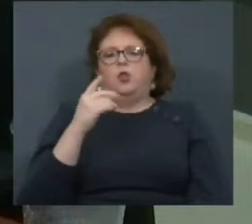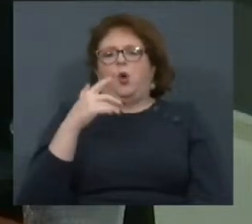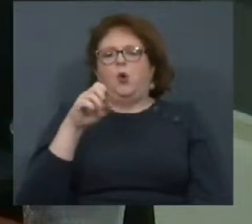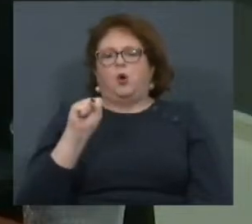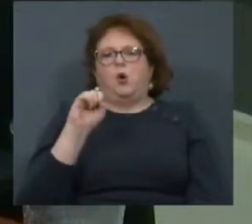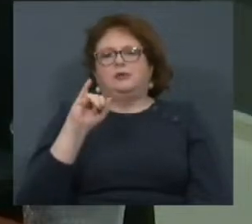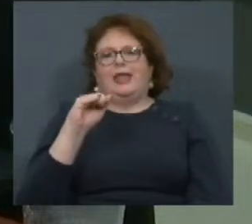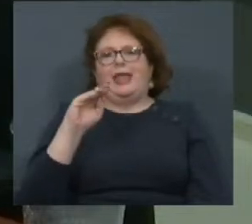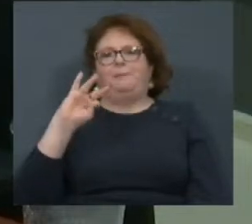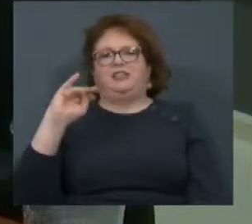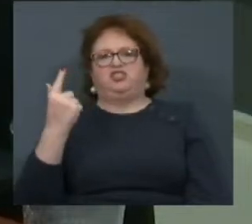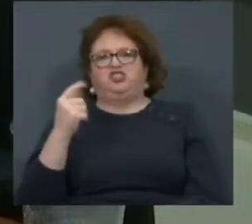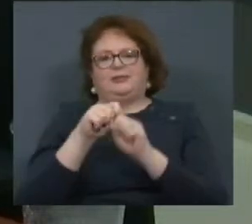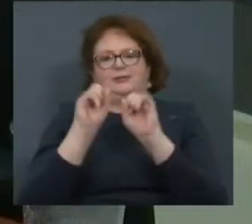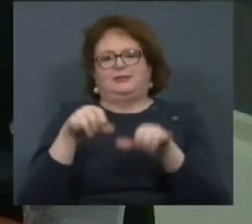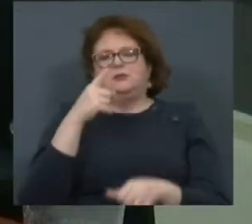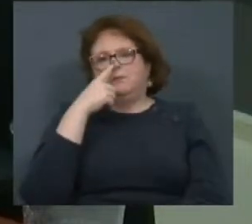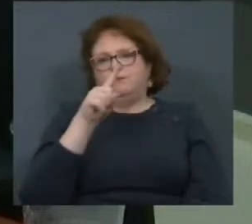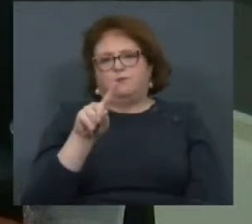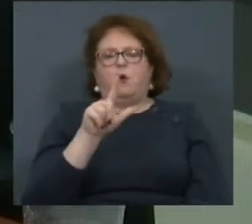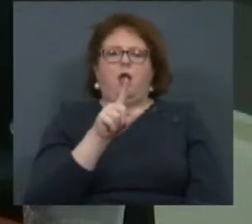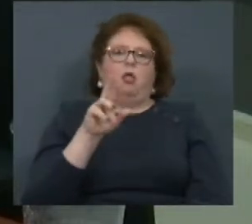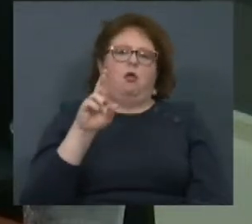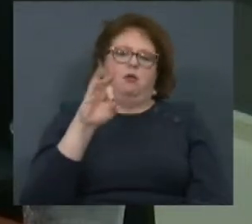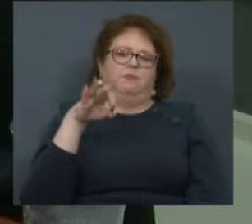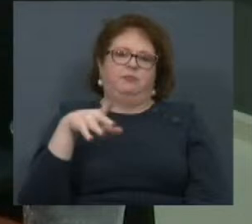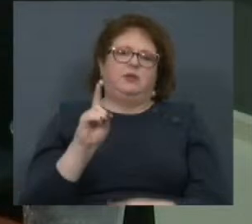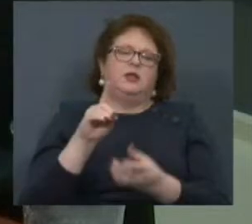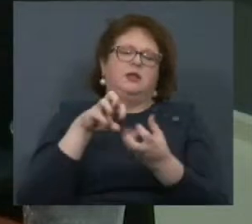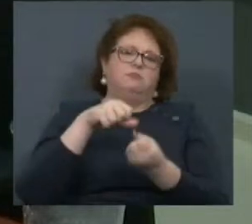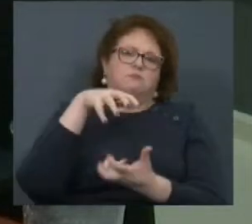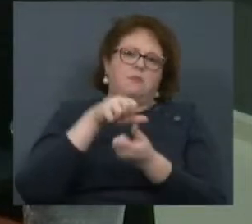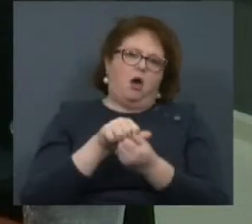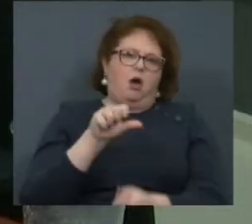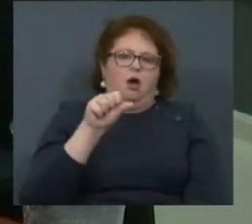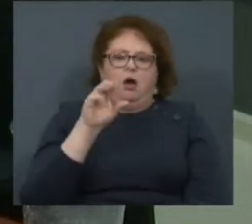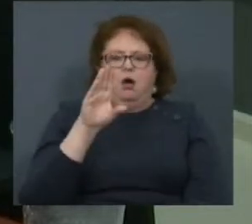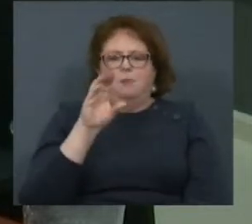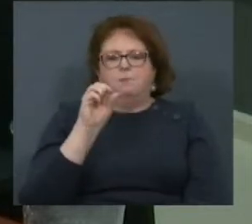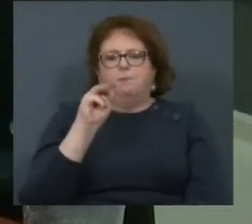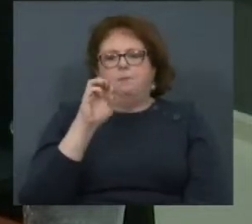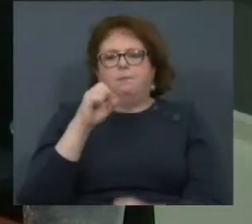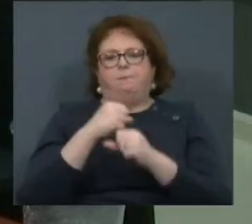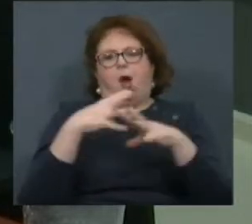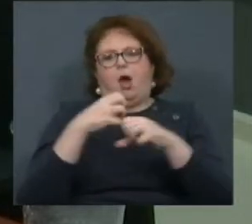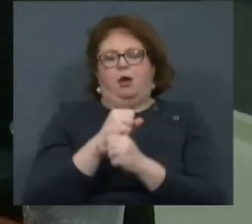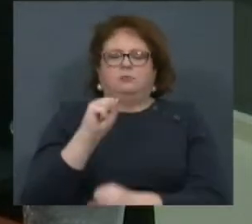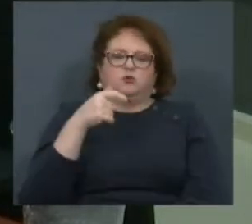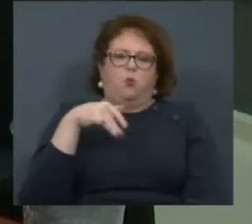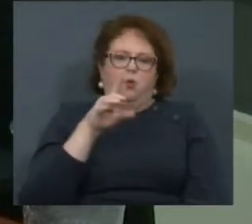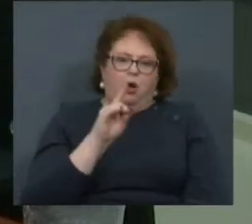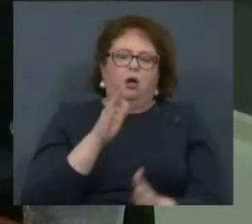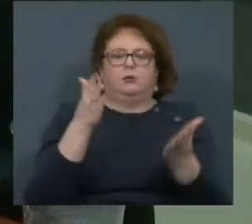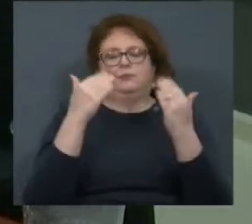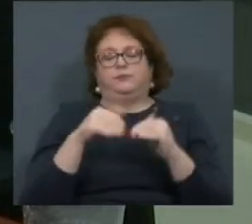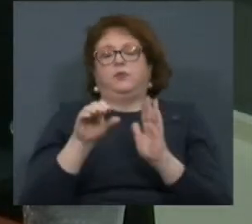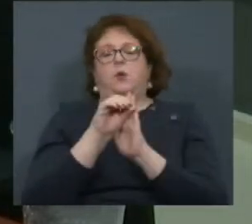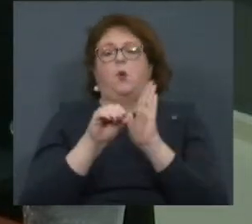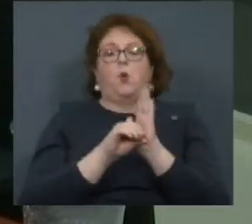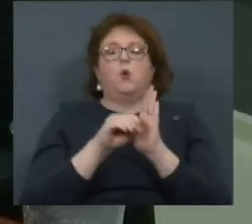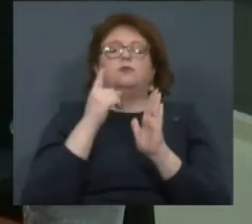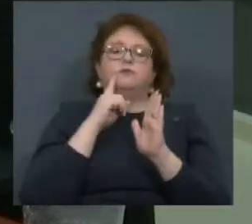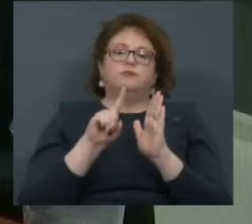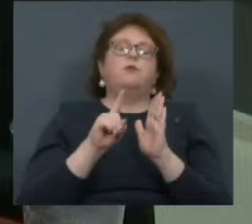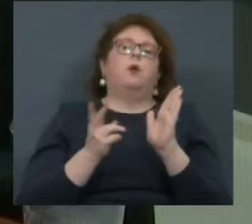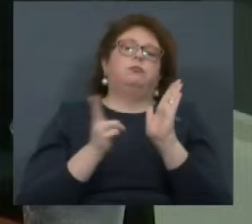Squad to declare an emergency. An ordinance to declare it impractical and unfeasible to bid to authorize the city manager to enter into a sole source contract with